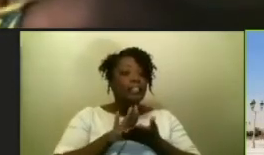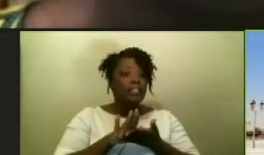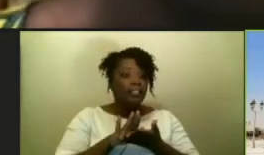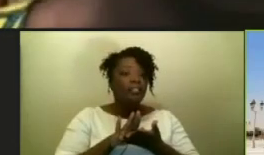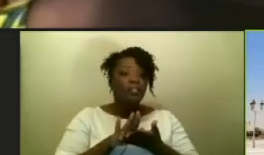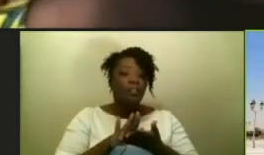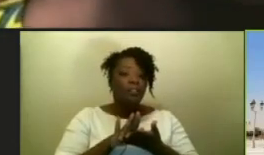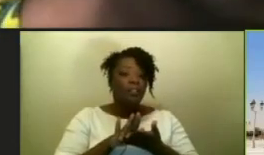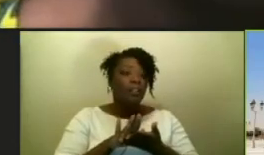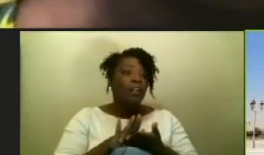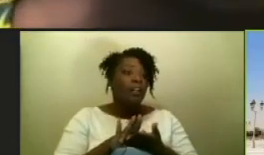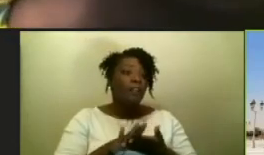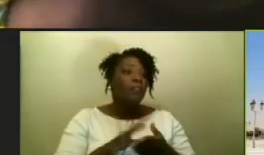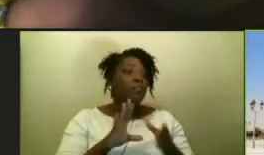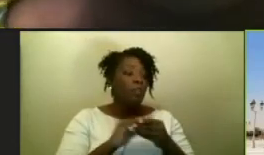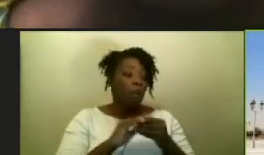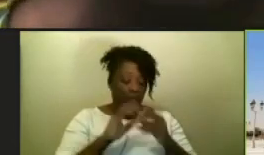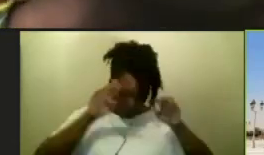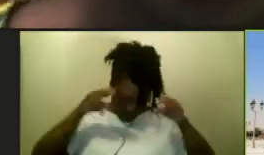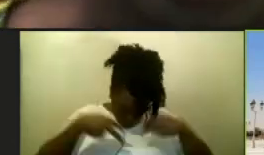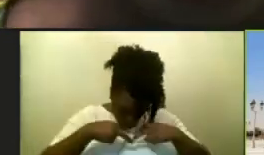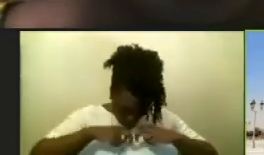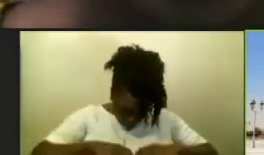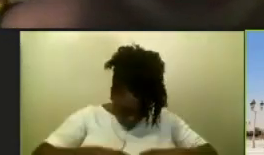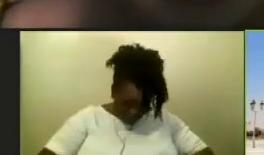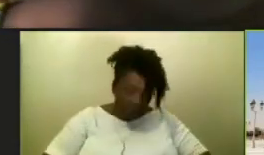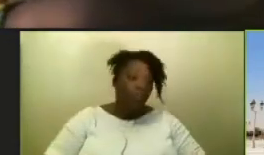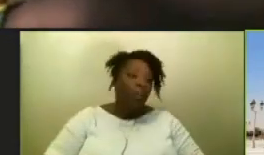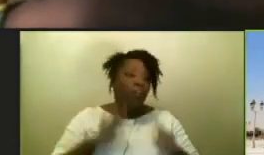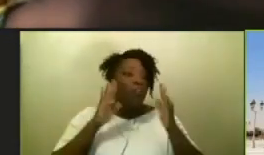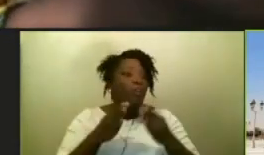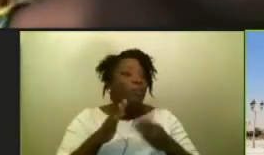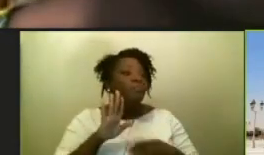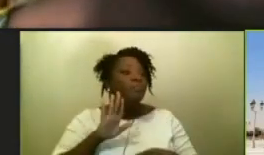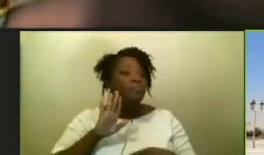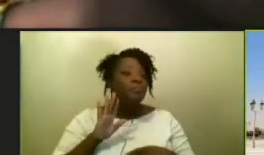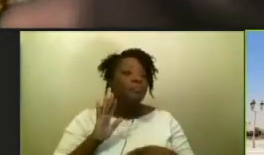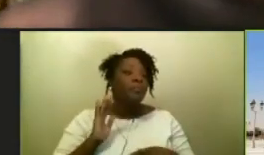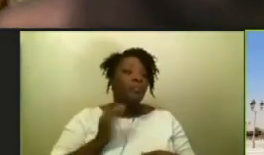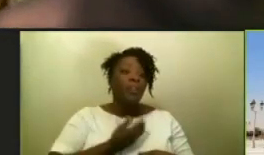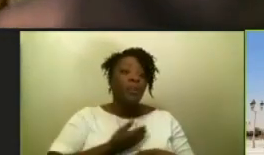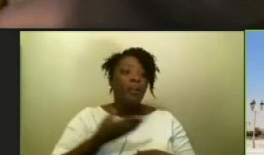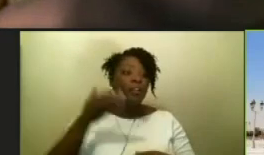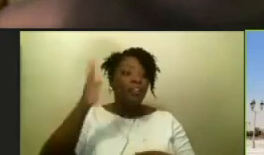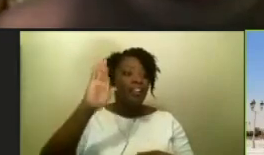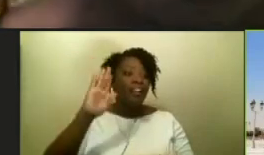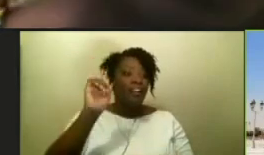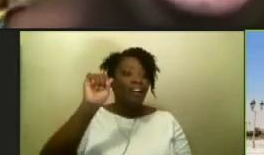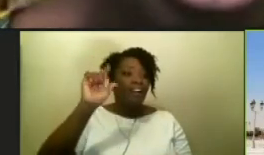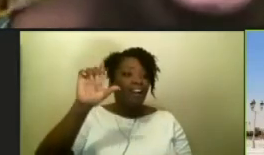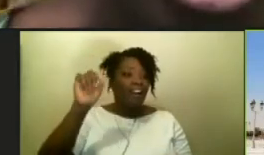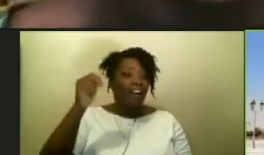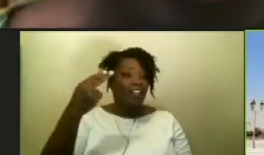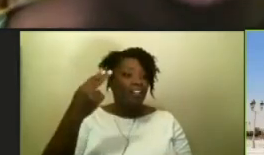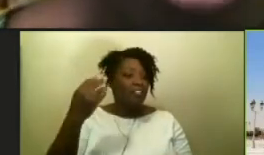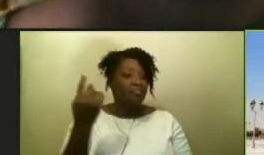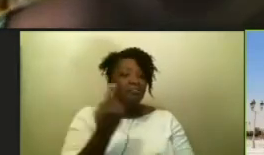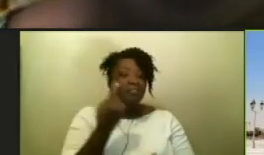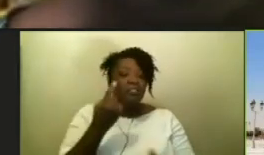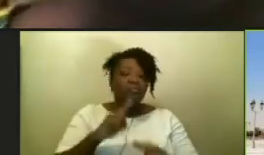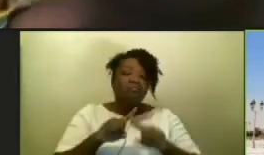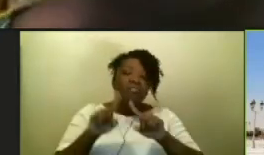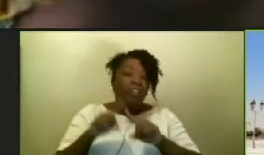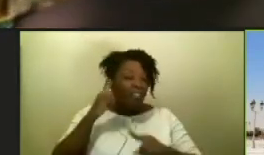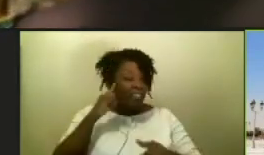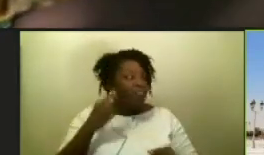to refocus your attention on Allah or God, and practice self-discipline and sacrifice. So often